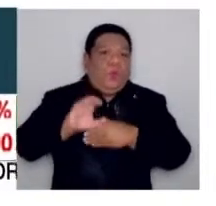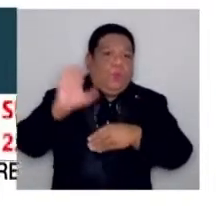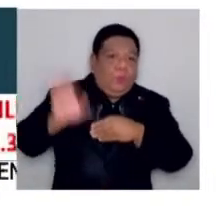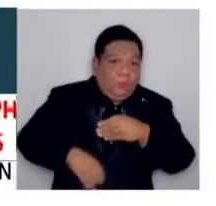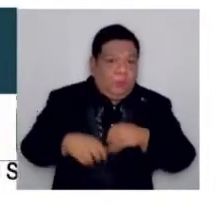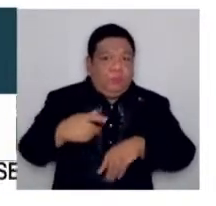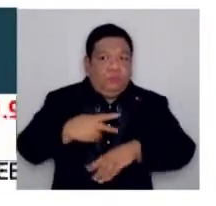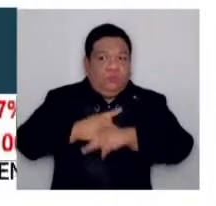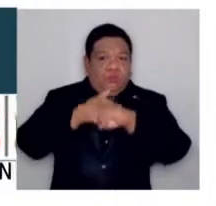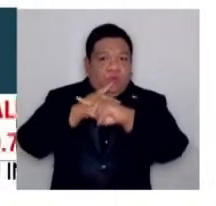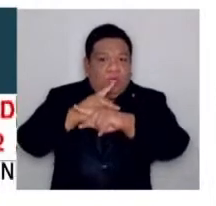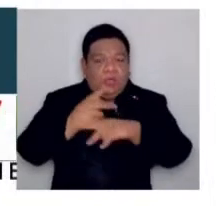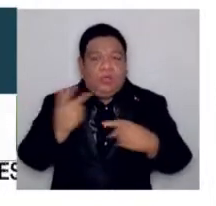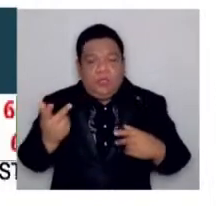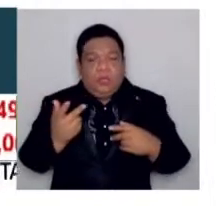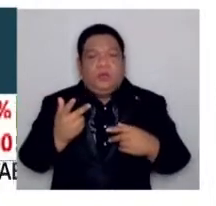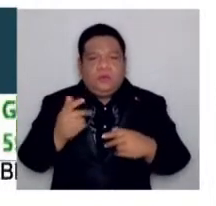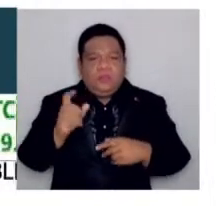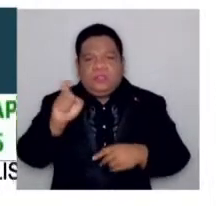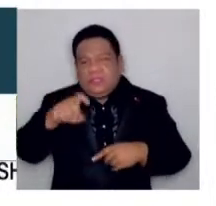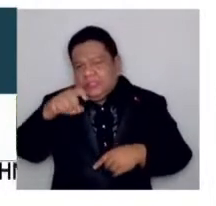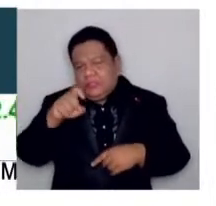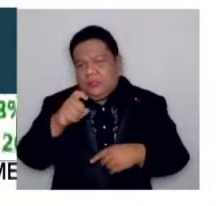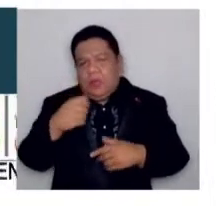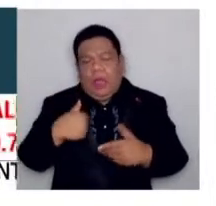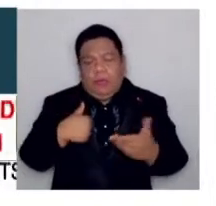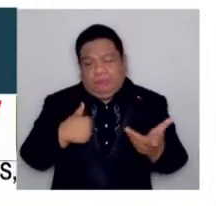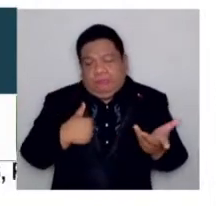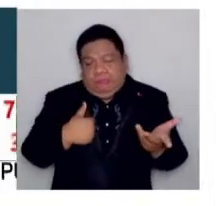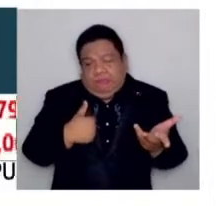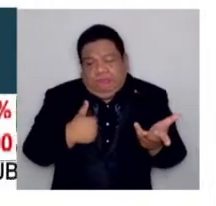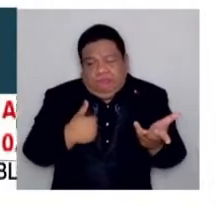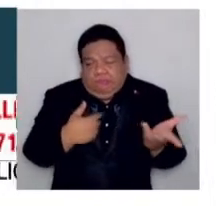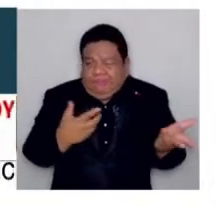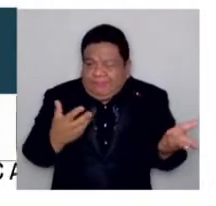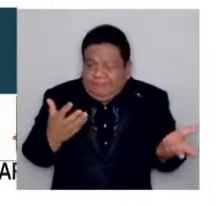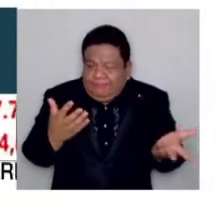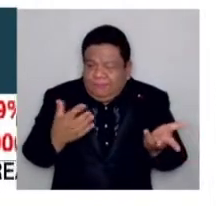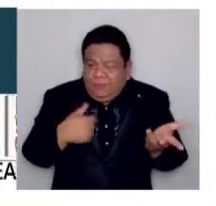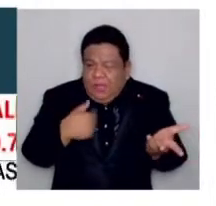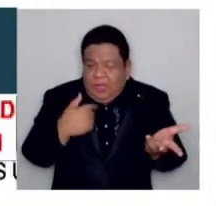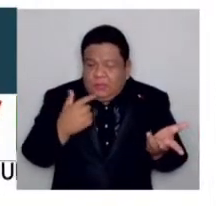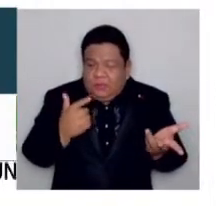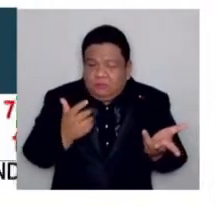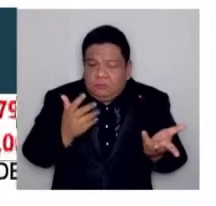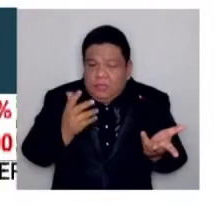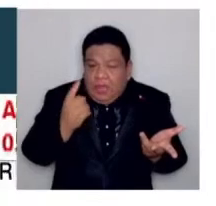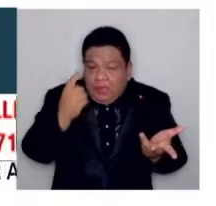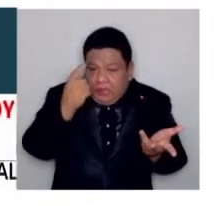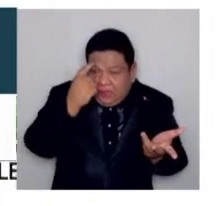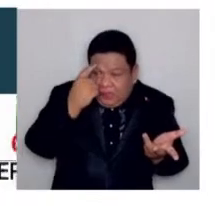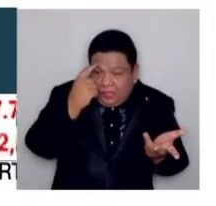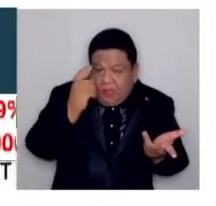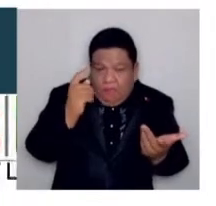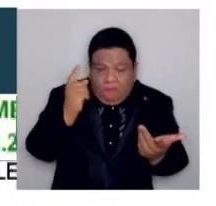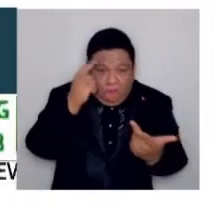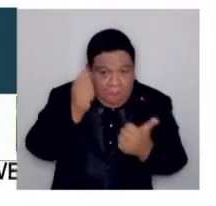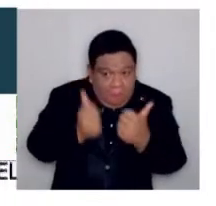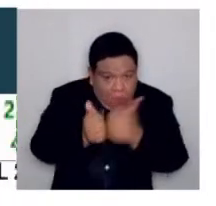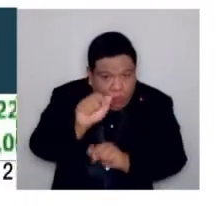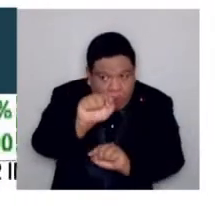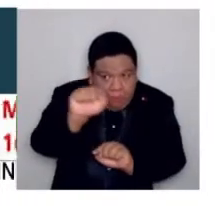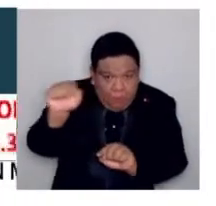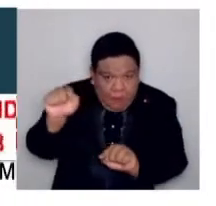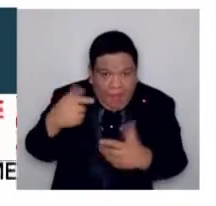talaga nating I don't know, I think for a lot of people who are